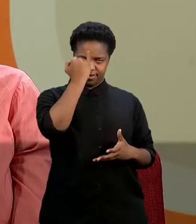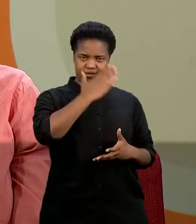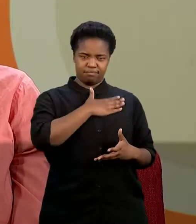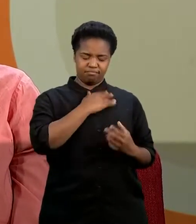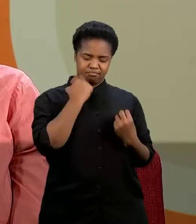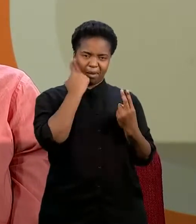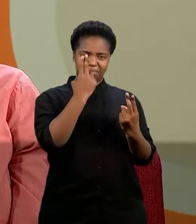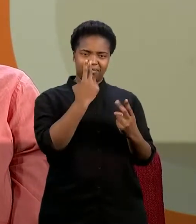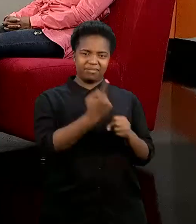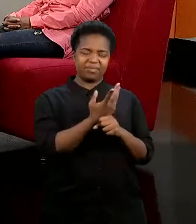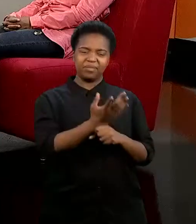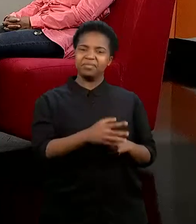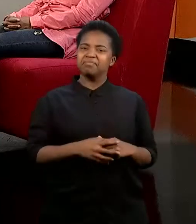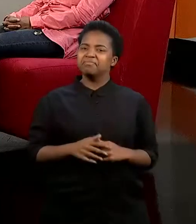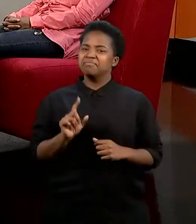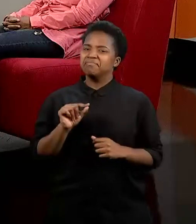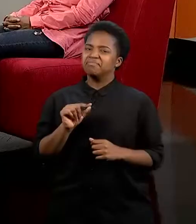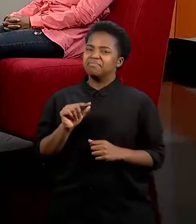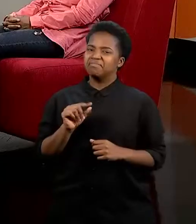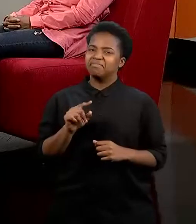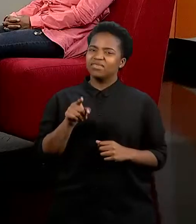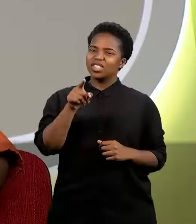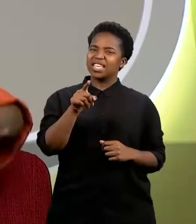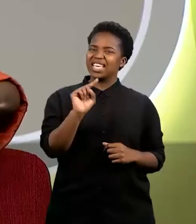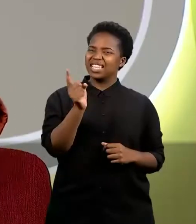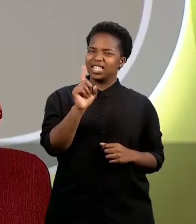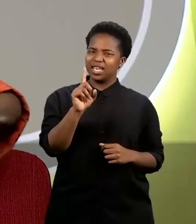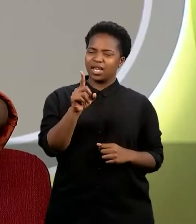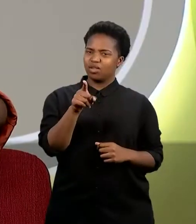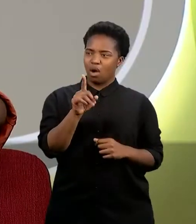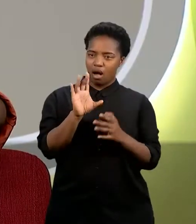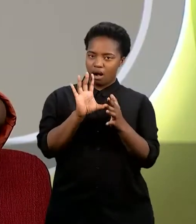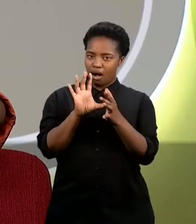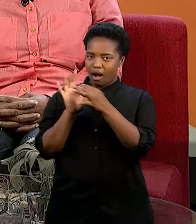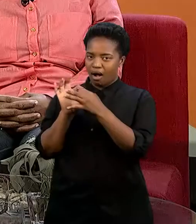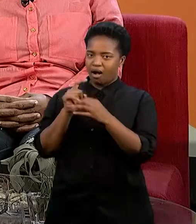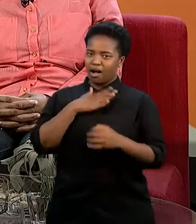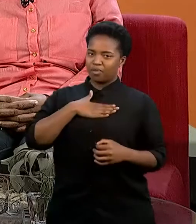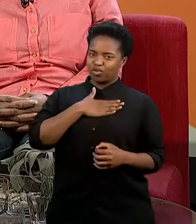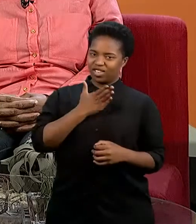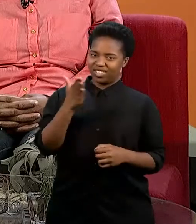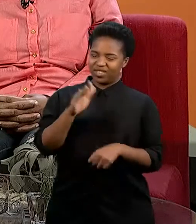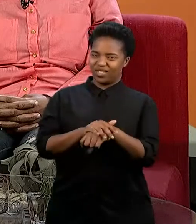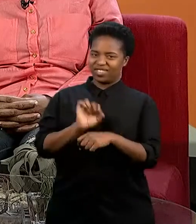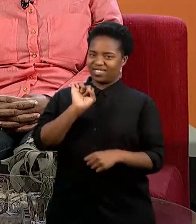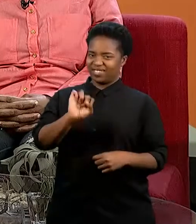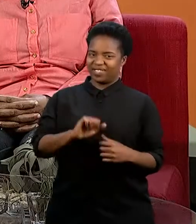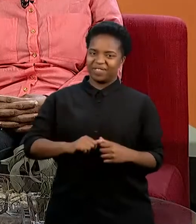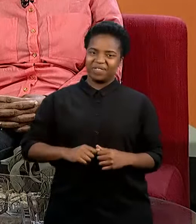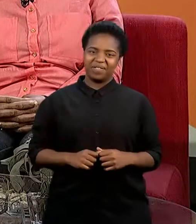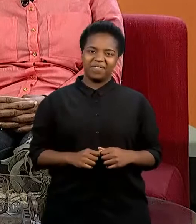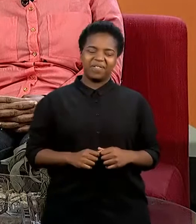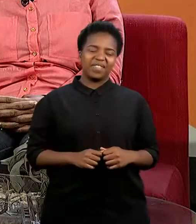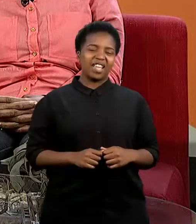she creates her own style. And Sarah, wena linkele ke eng ha kana kana o le reng wena e etsang o appreciate Nkele haholo as mogotsi